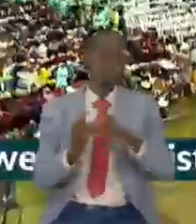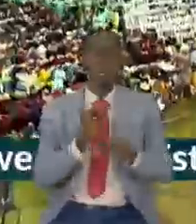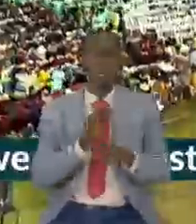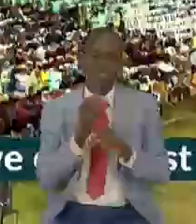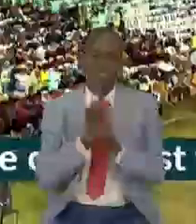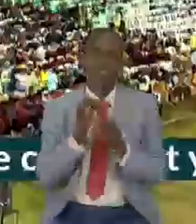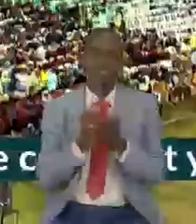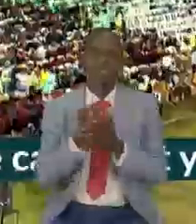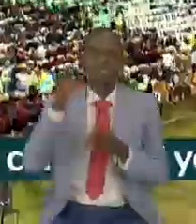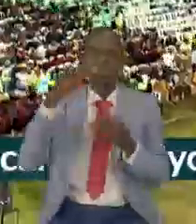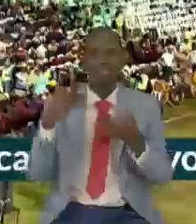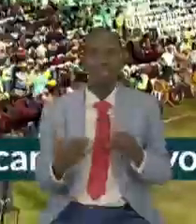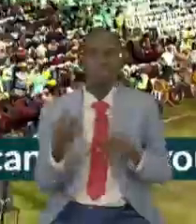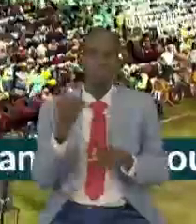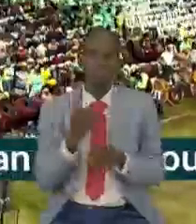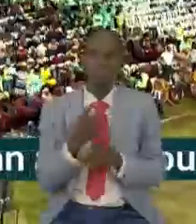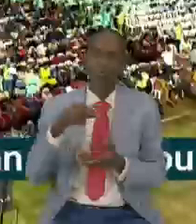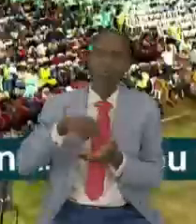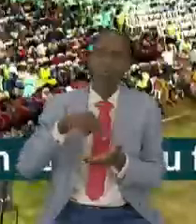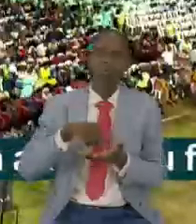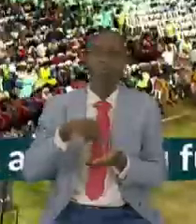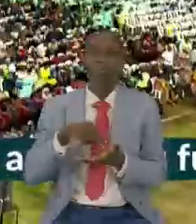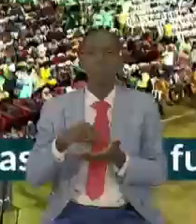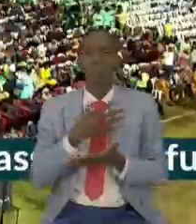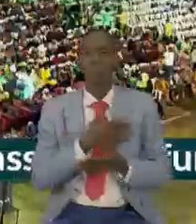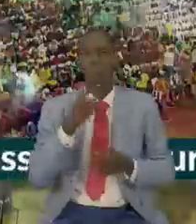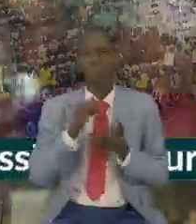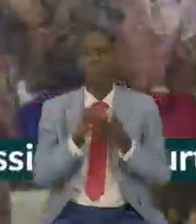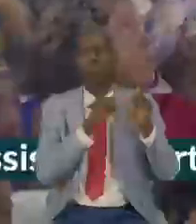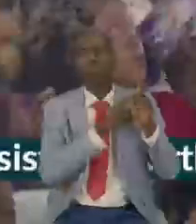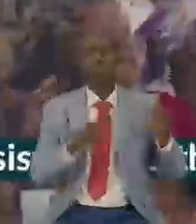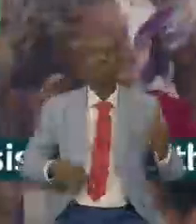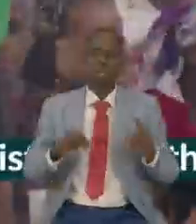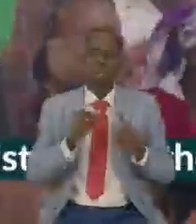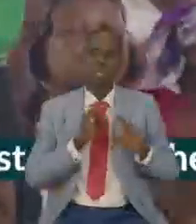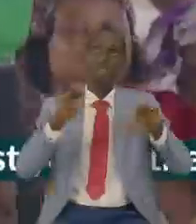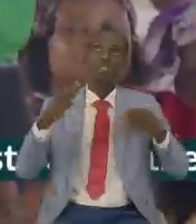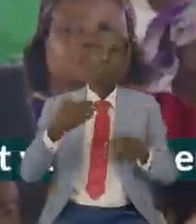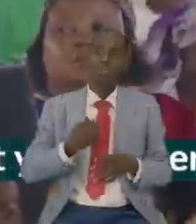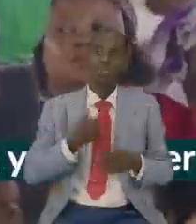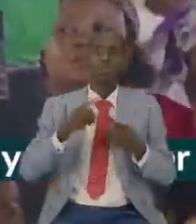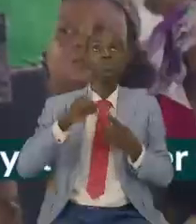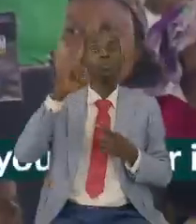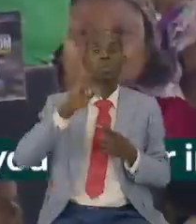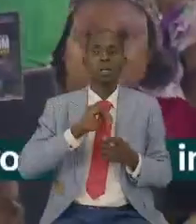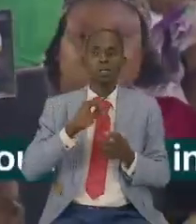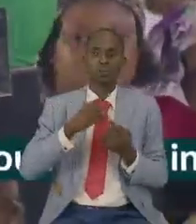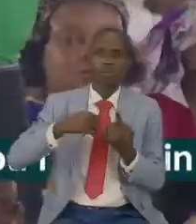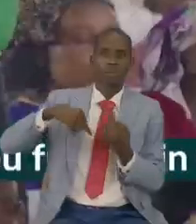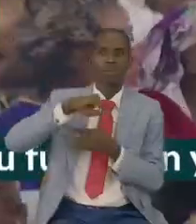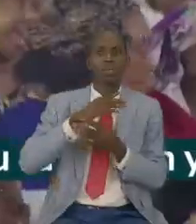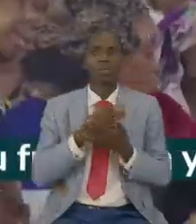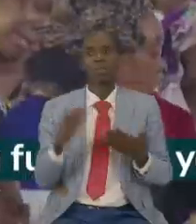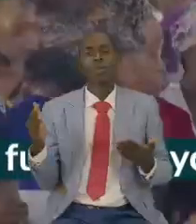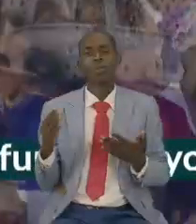say, Lord, I give myself to you. I turn away from all my sin, from all